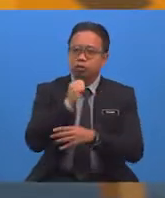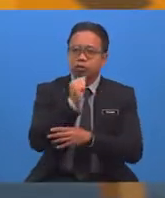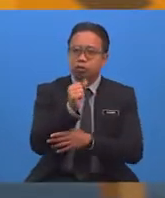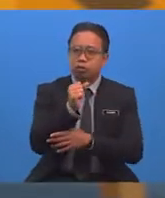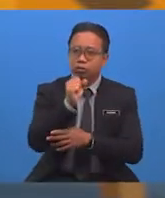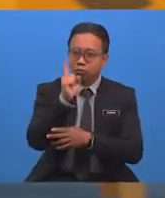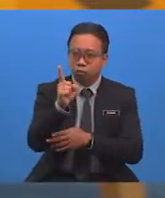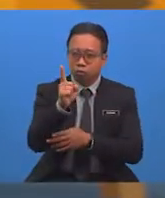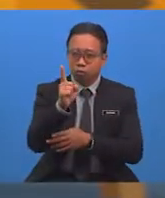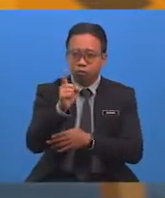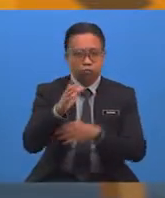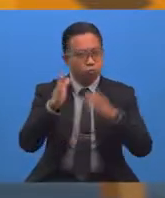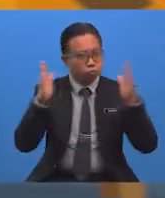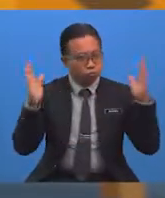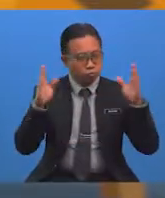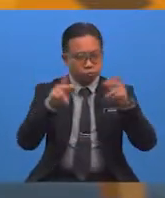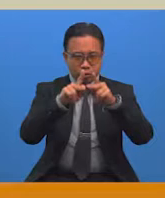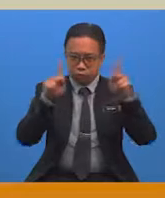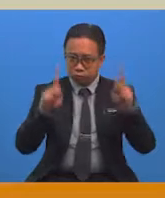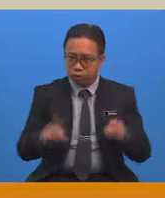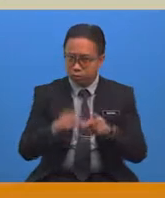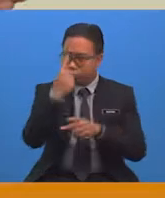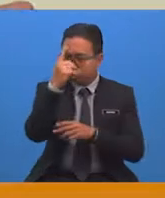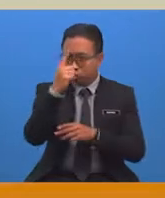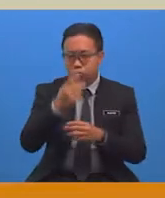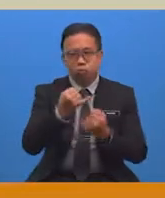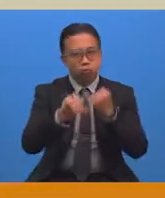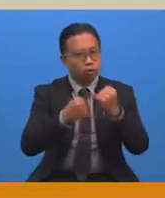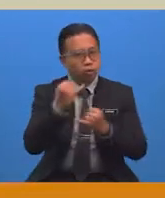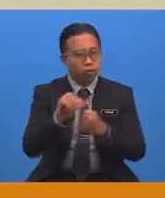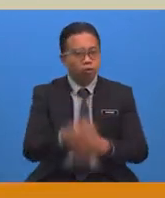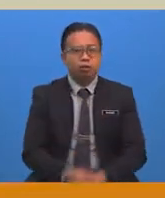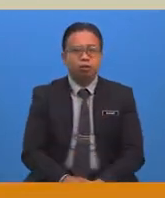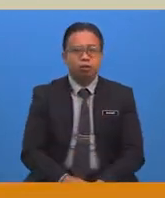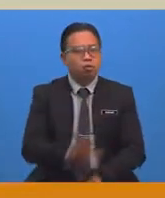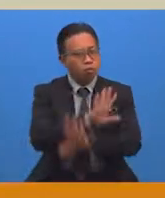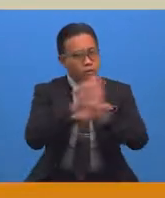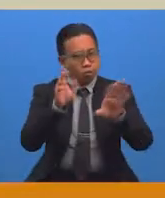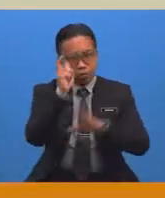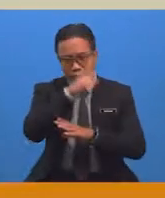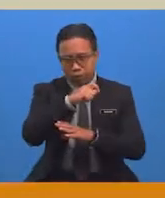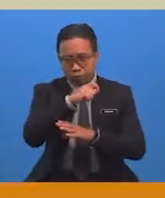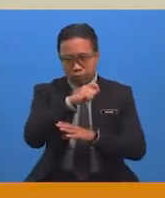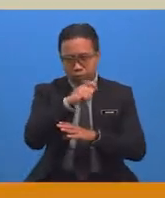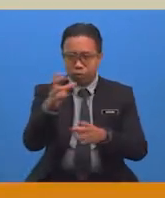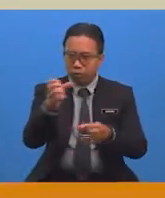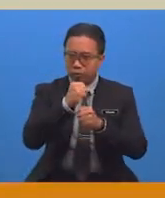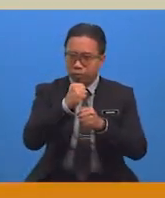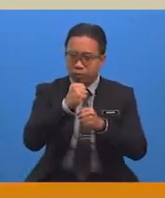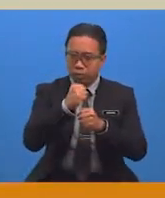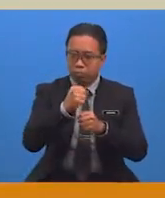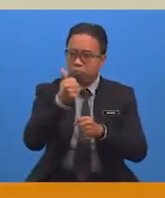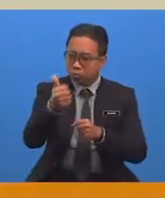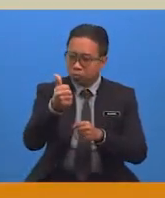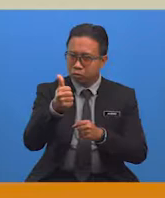one big exam you need to pass. There is no cheating your way to a good result.